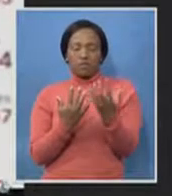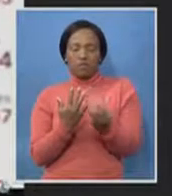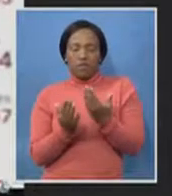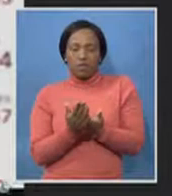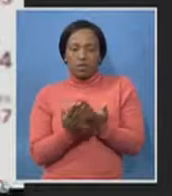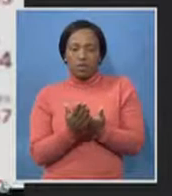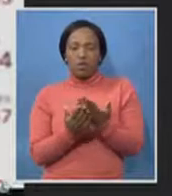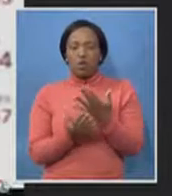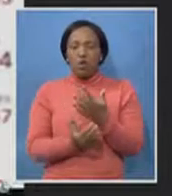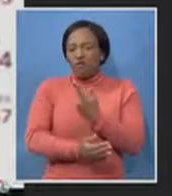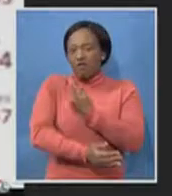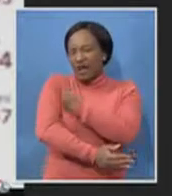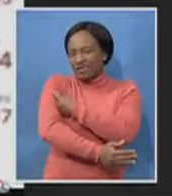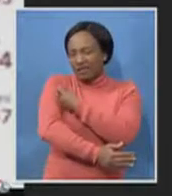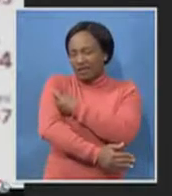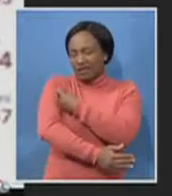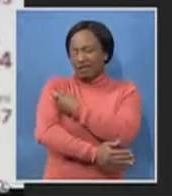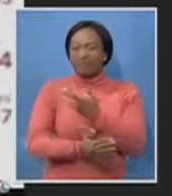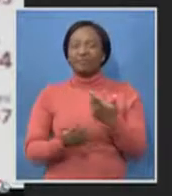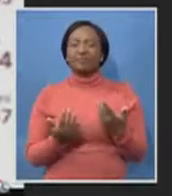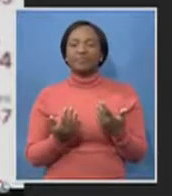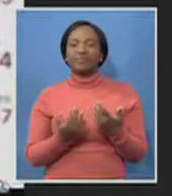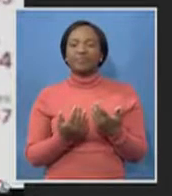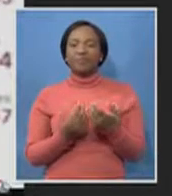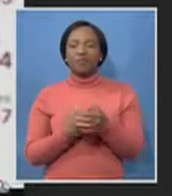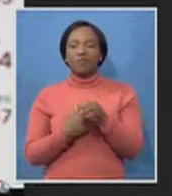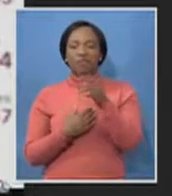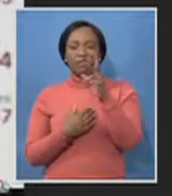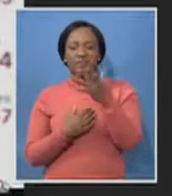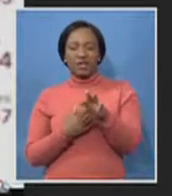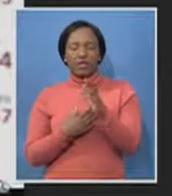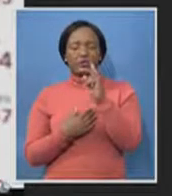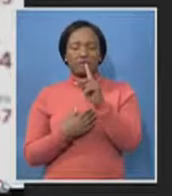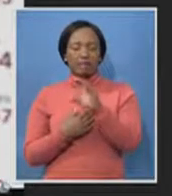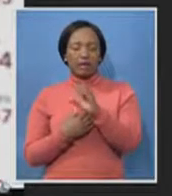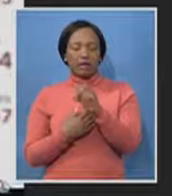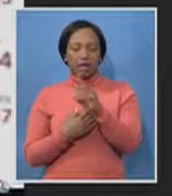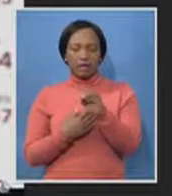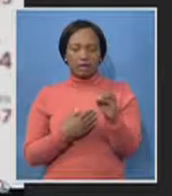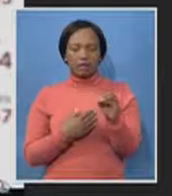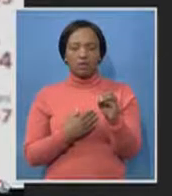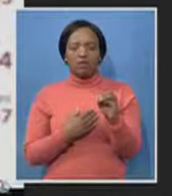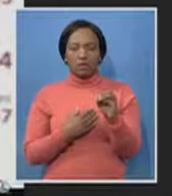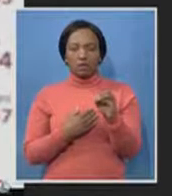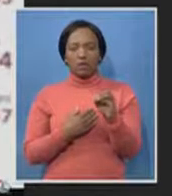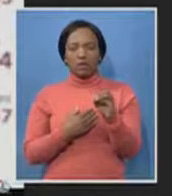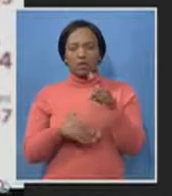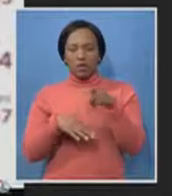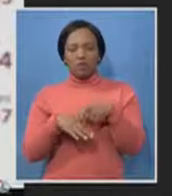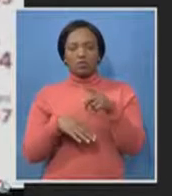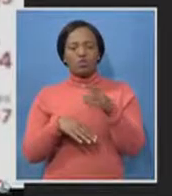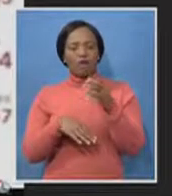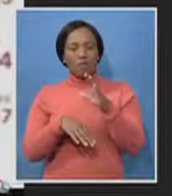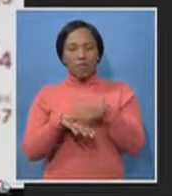vaccines have a high rate of failure. And so we really do need to have a multiple-pronged approach to